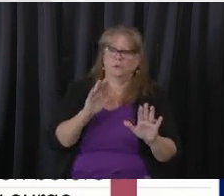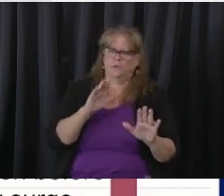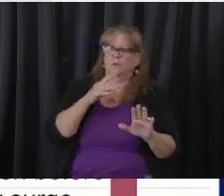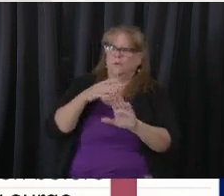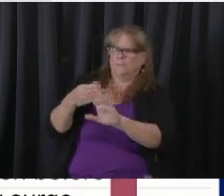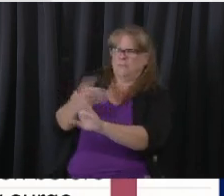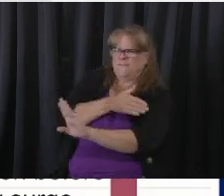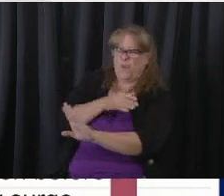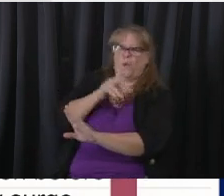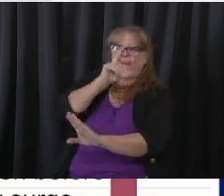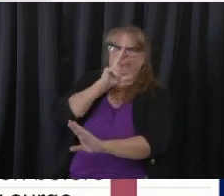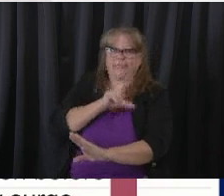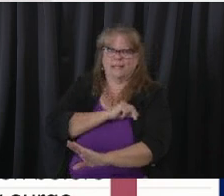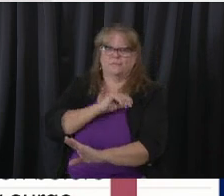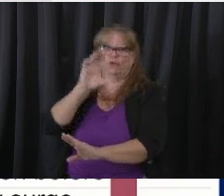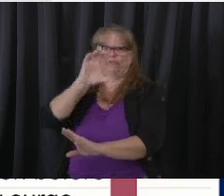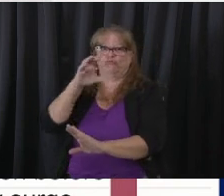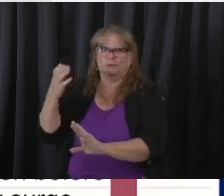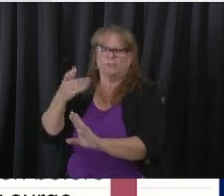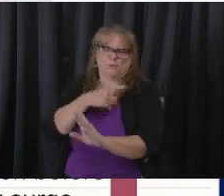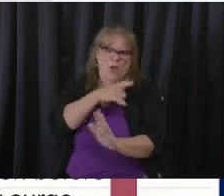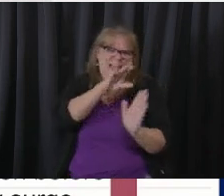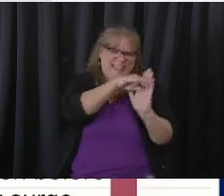and into the winter holidays. Next slide.